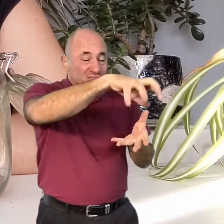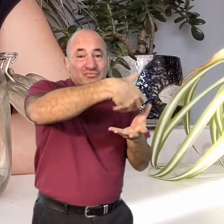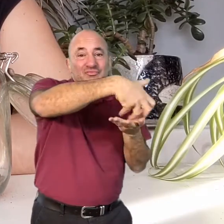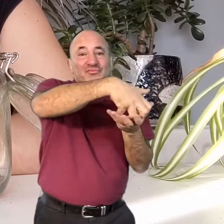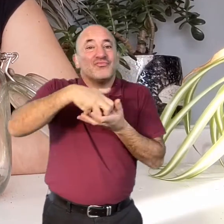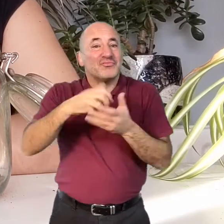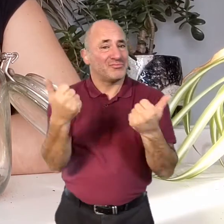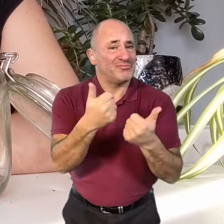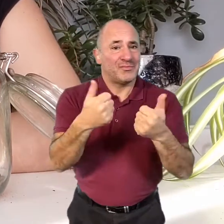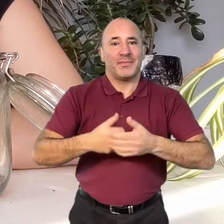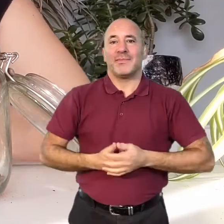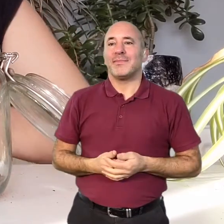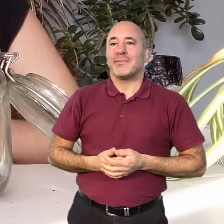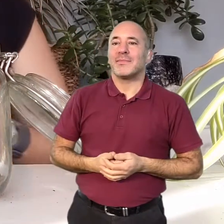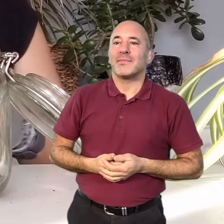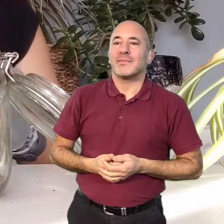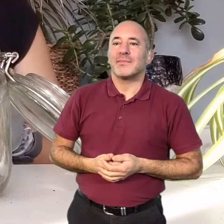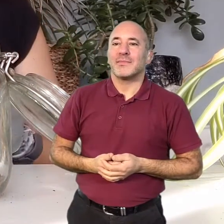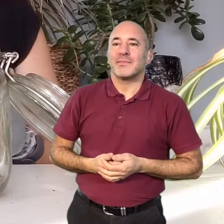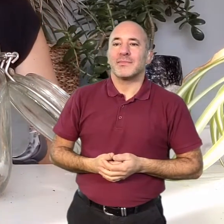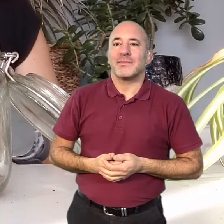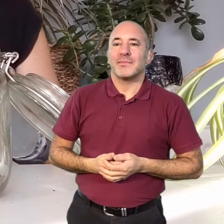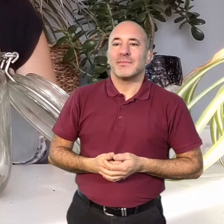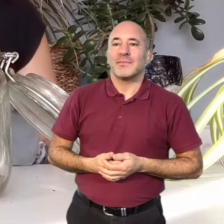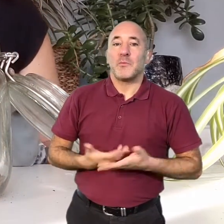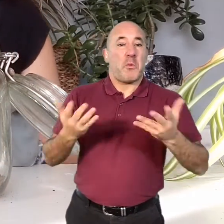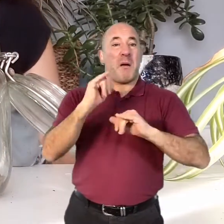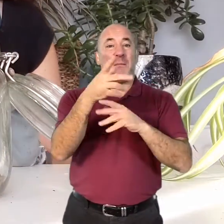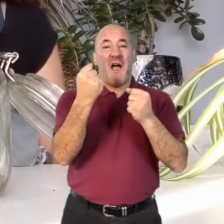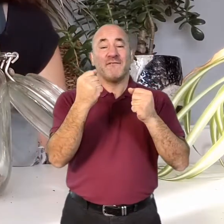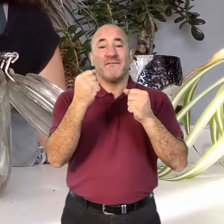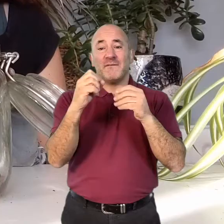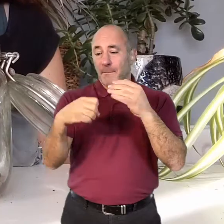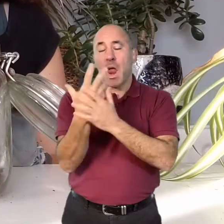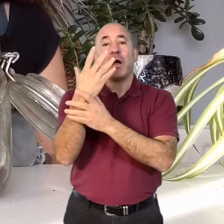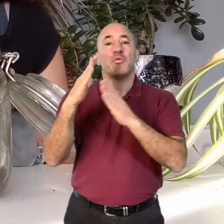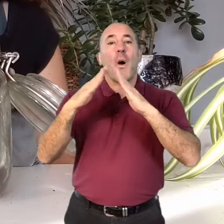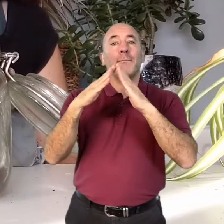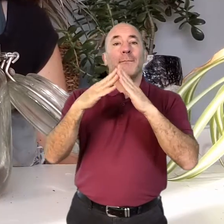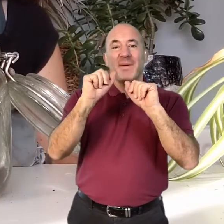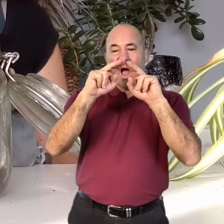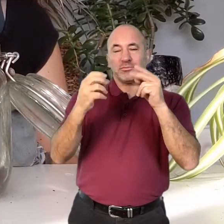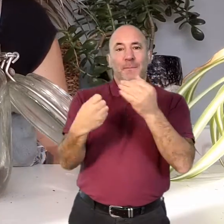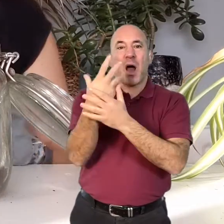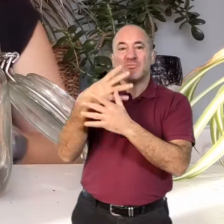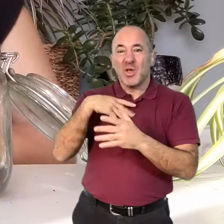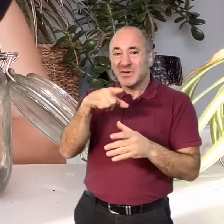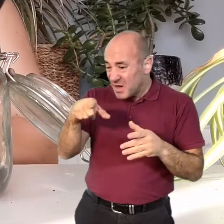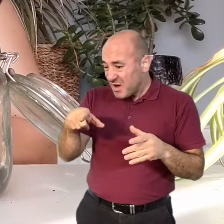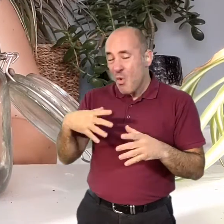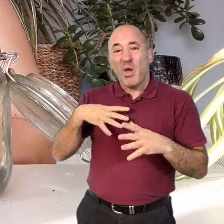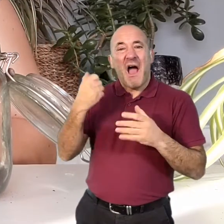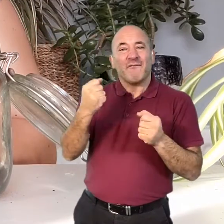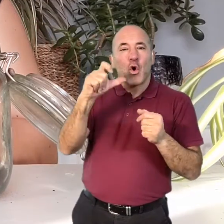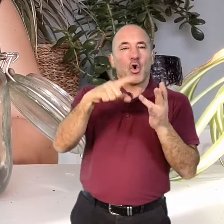have some soil that you can collect in your garden. If you maybe have some house plants, you might have